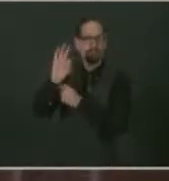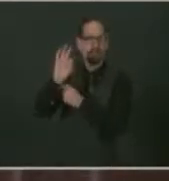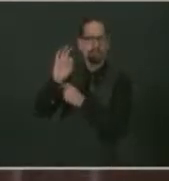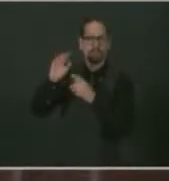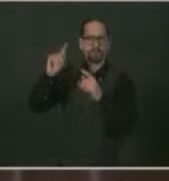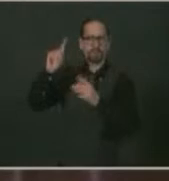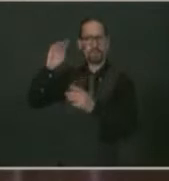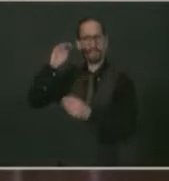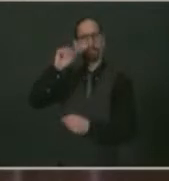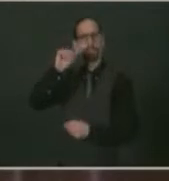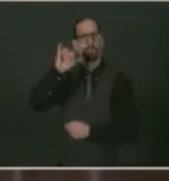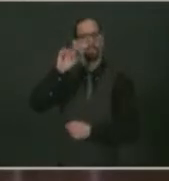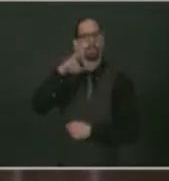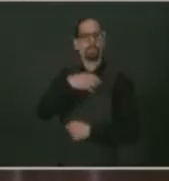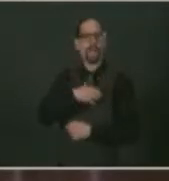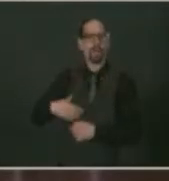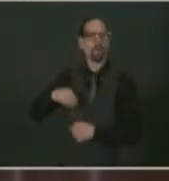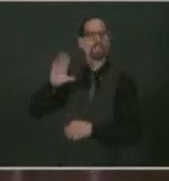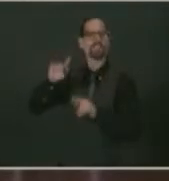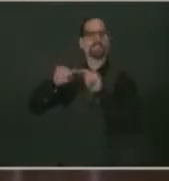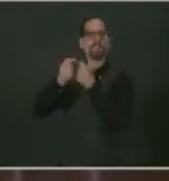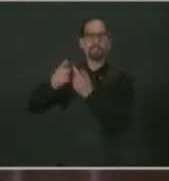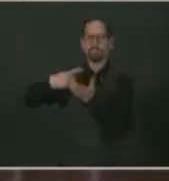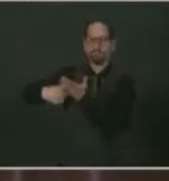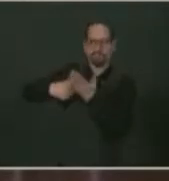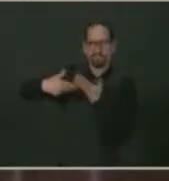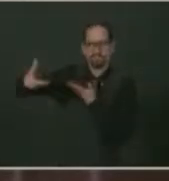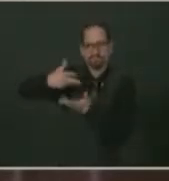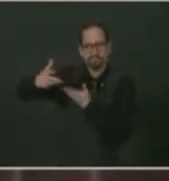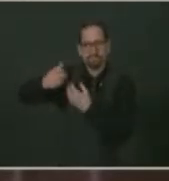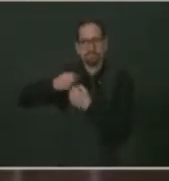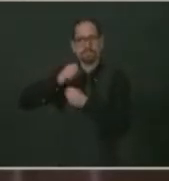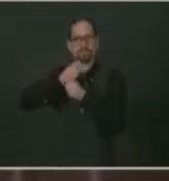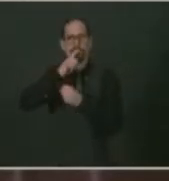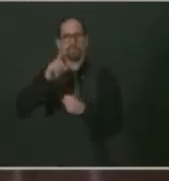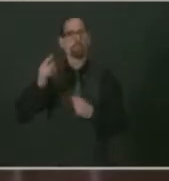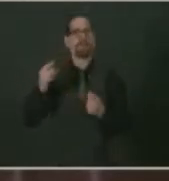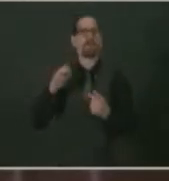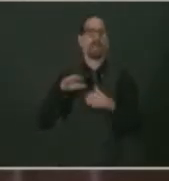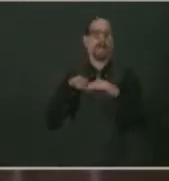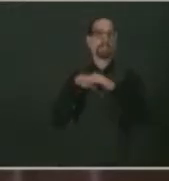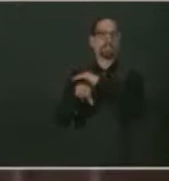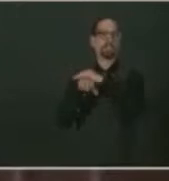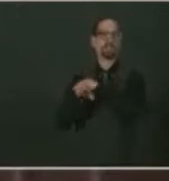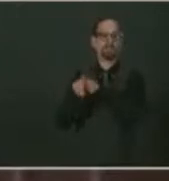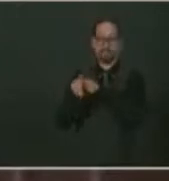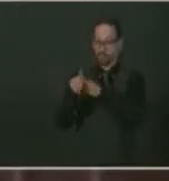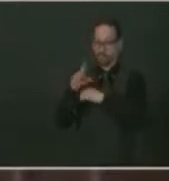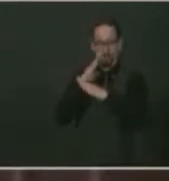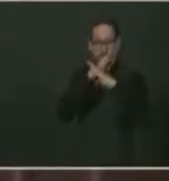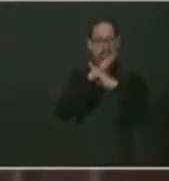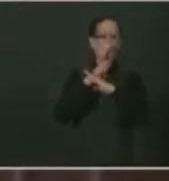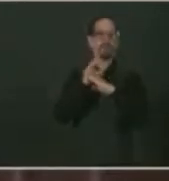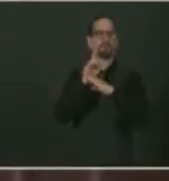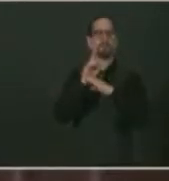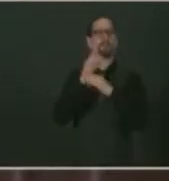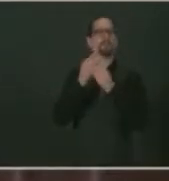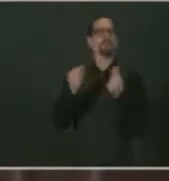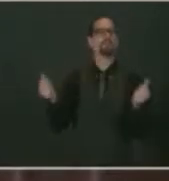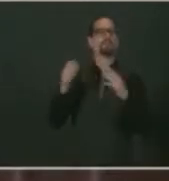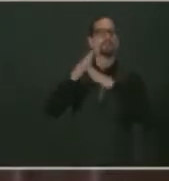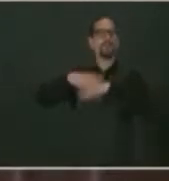when access is addressed, the rates for people 60 and older, 75 and older can